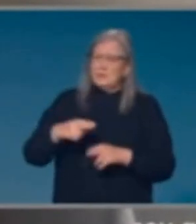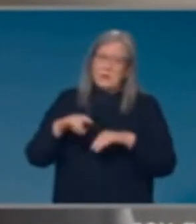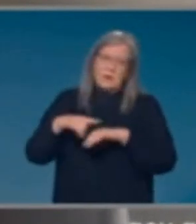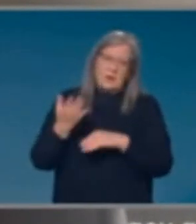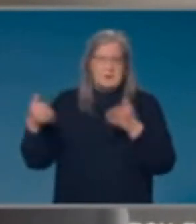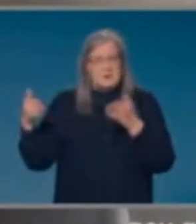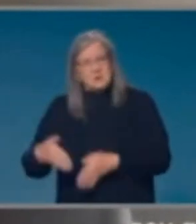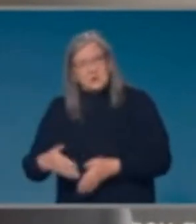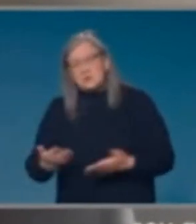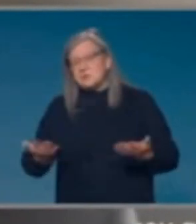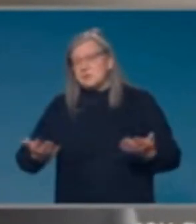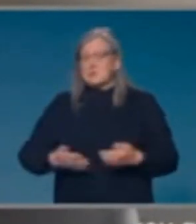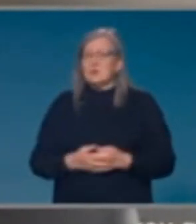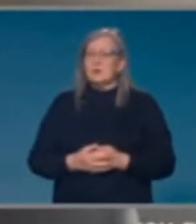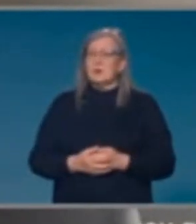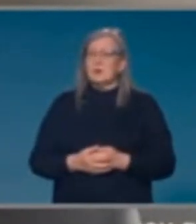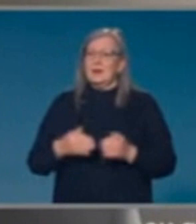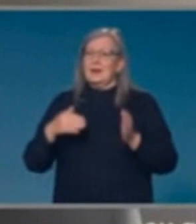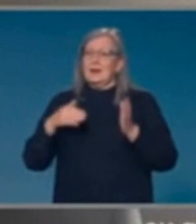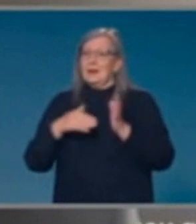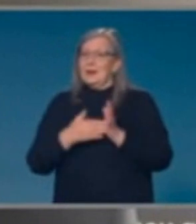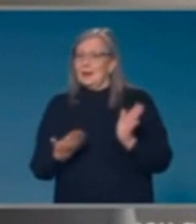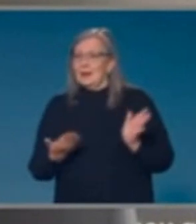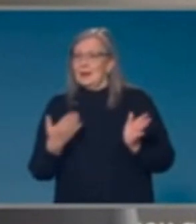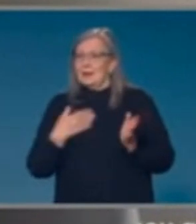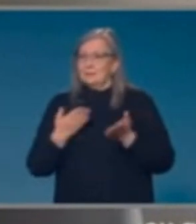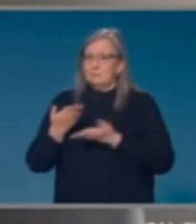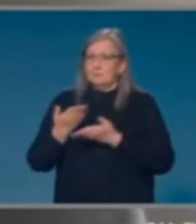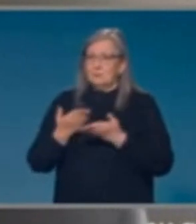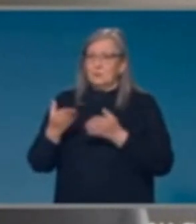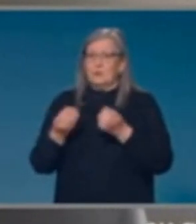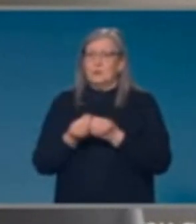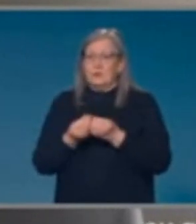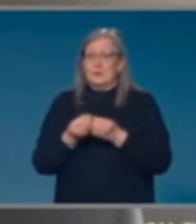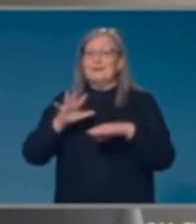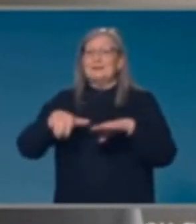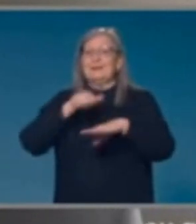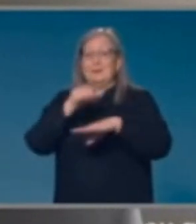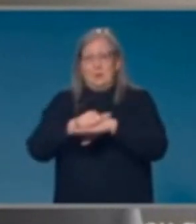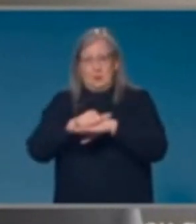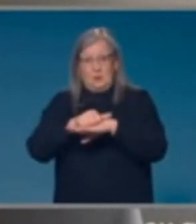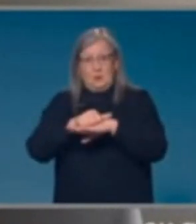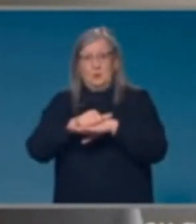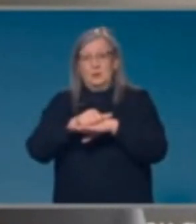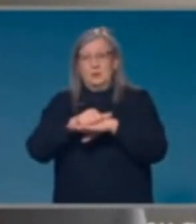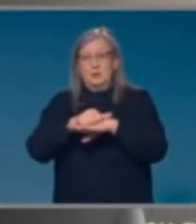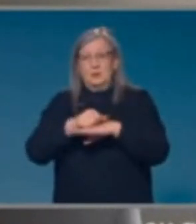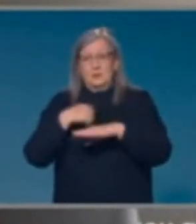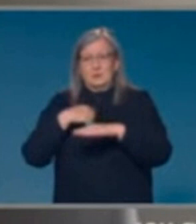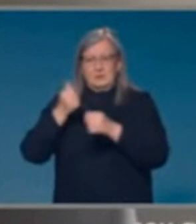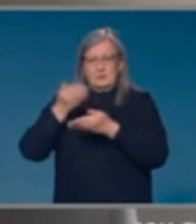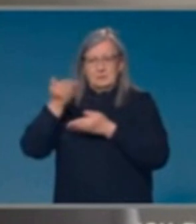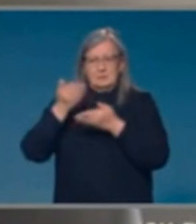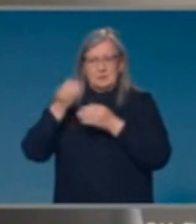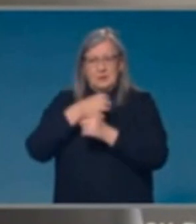in express discussion with Singapore. I met with the Singapore Minister Ong Ye Kung